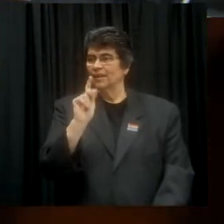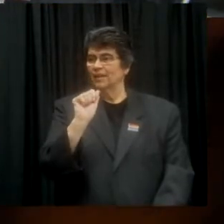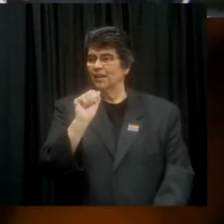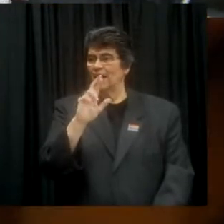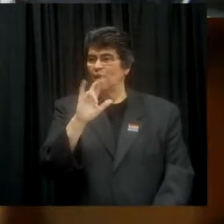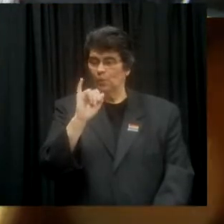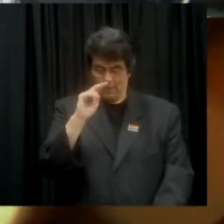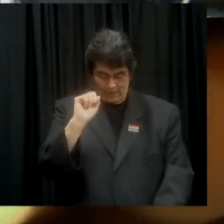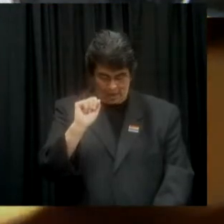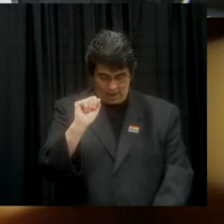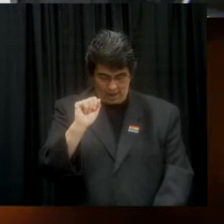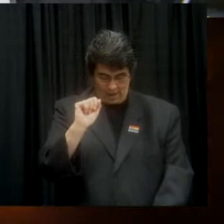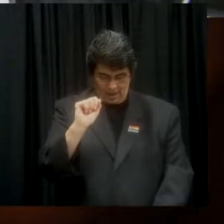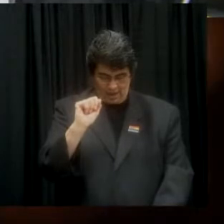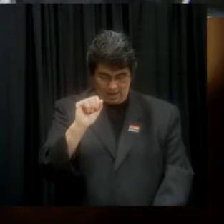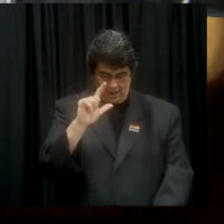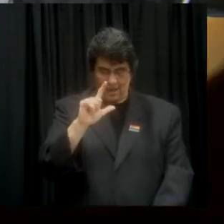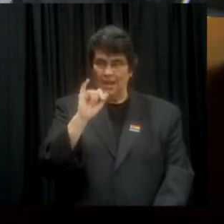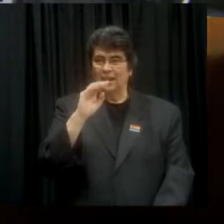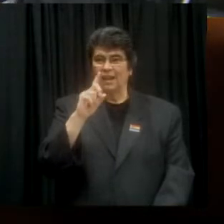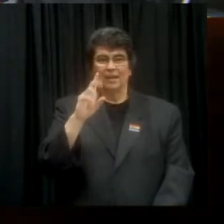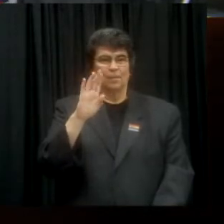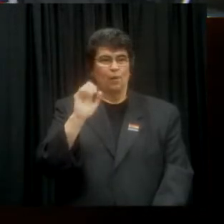Karina Lindblom.